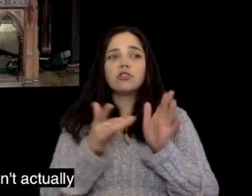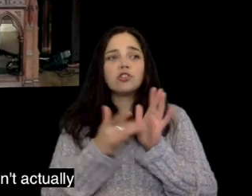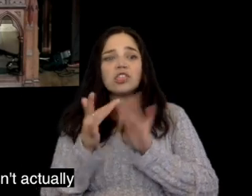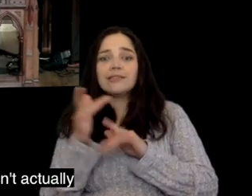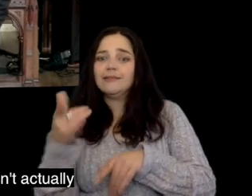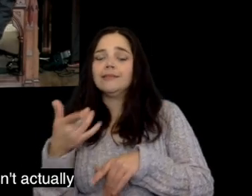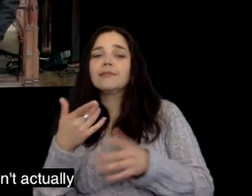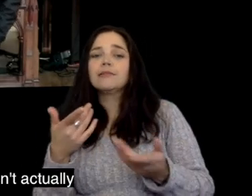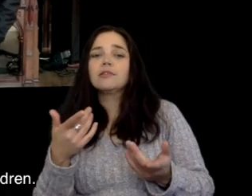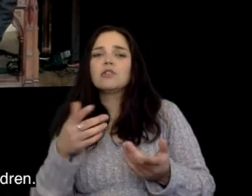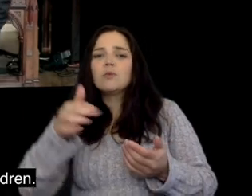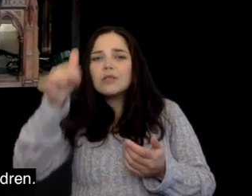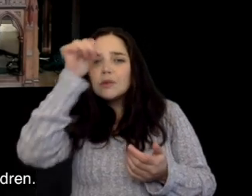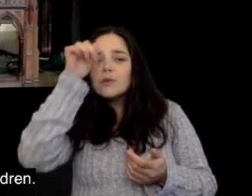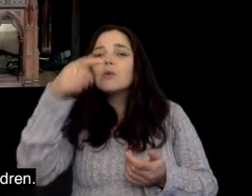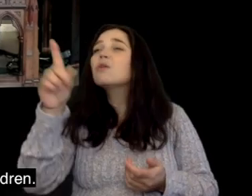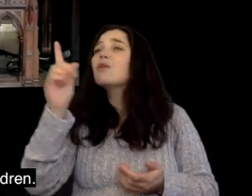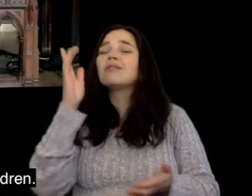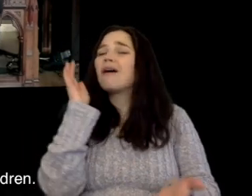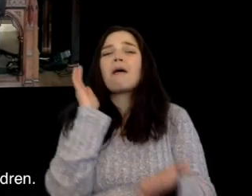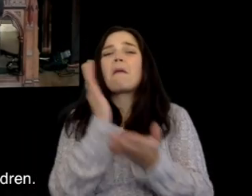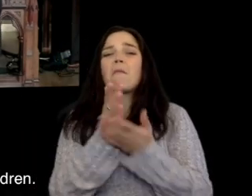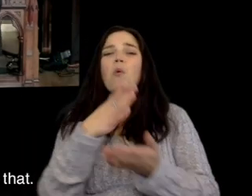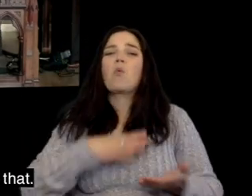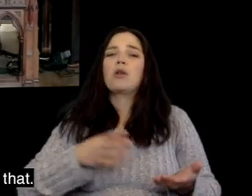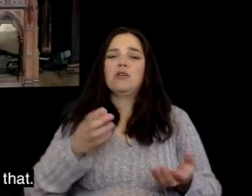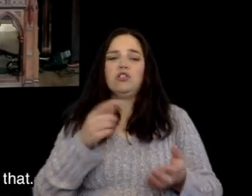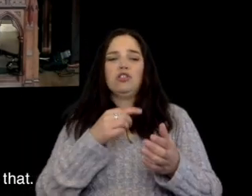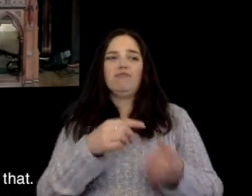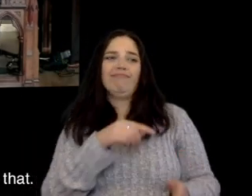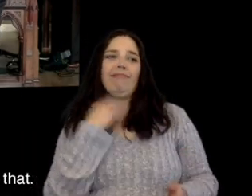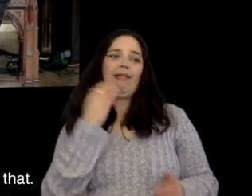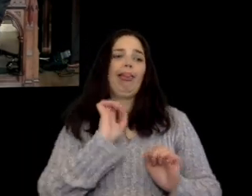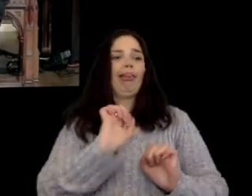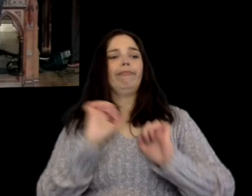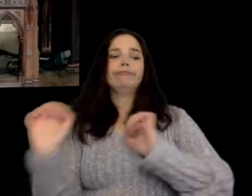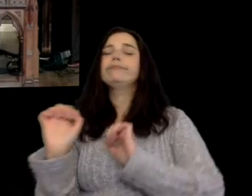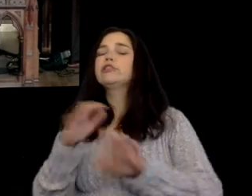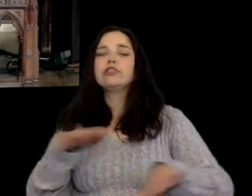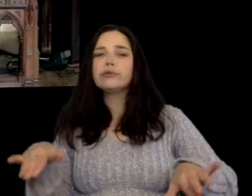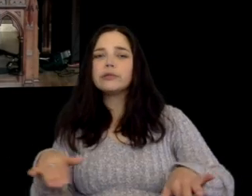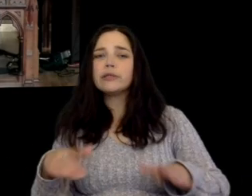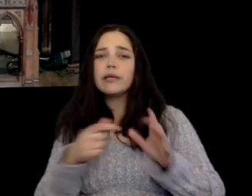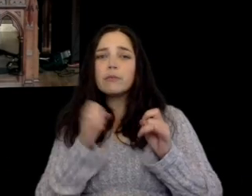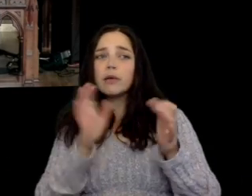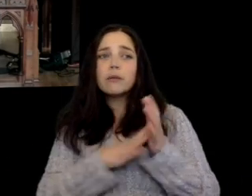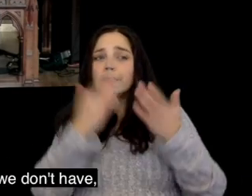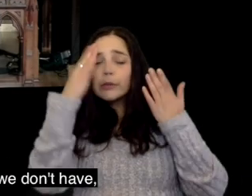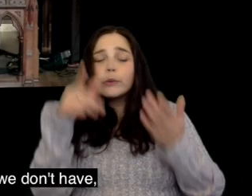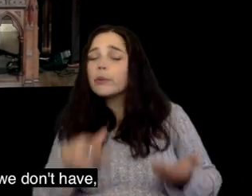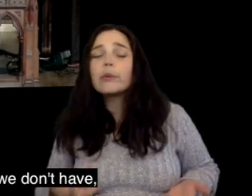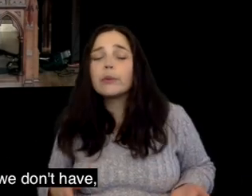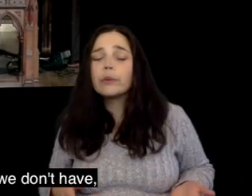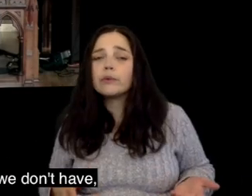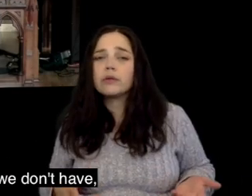having revealed God's love to us. So we know that God doesn't actually want us to kill our children. Abraham didn't know that.